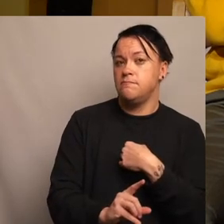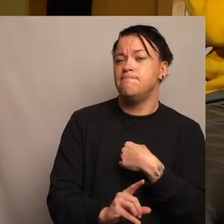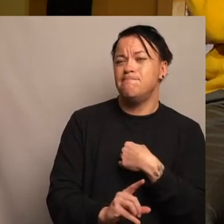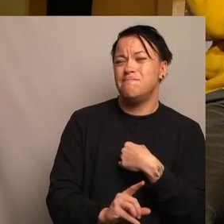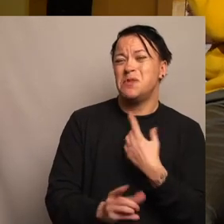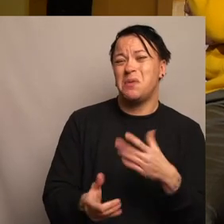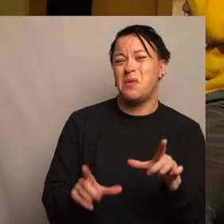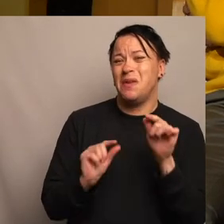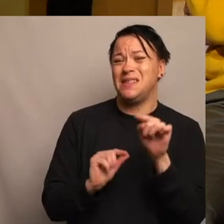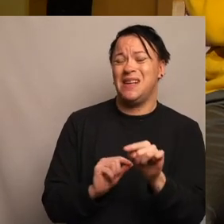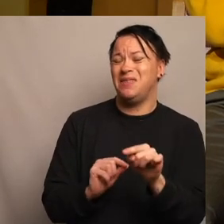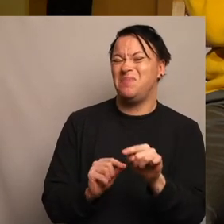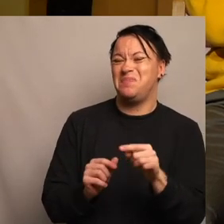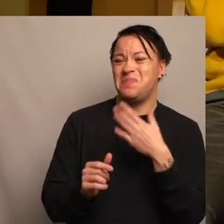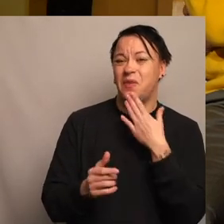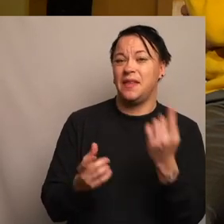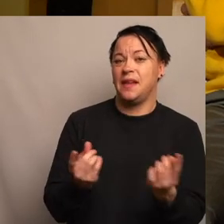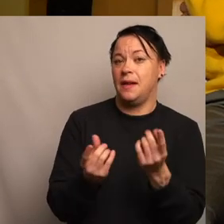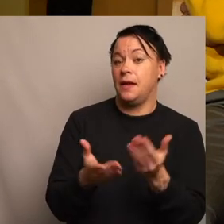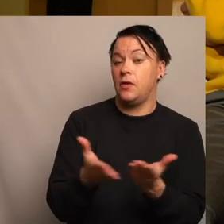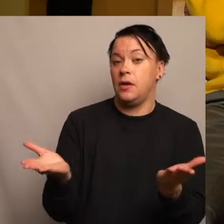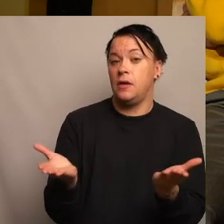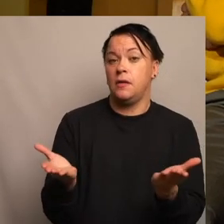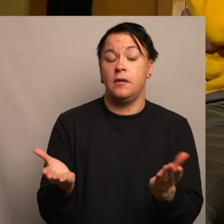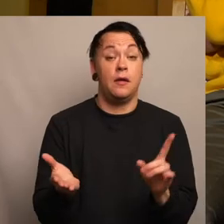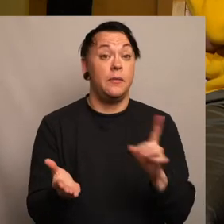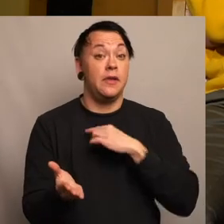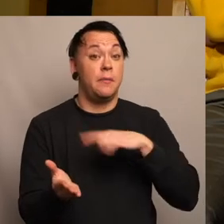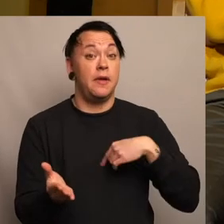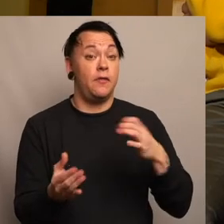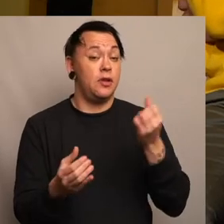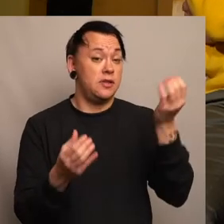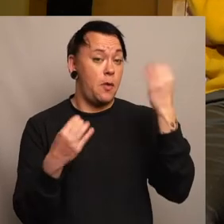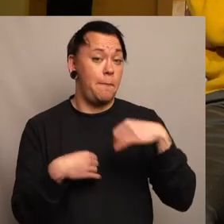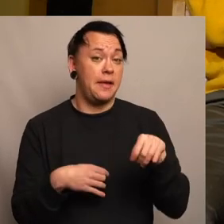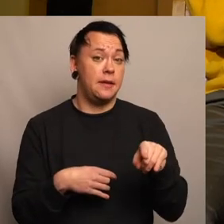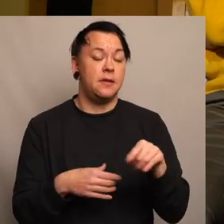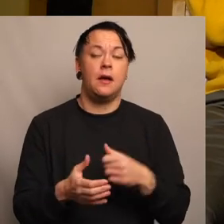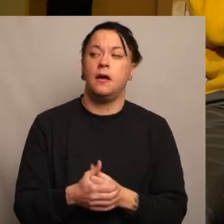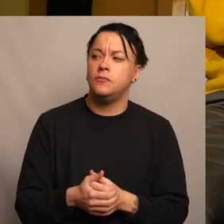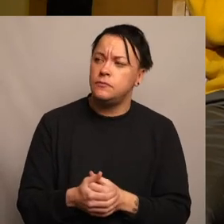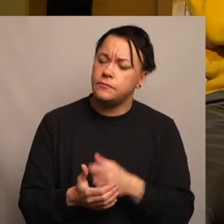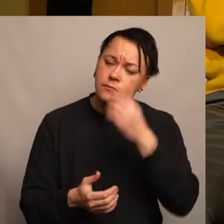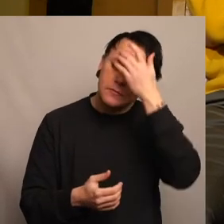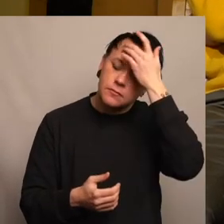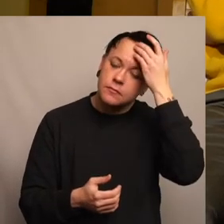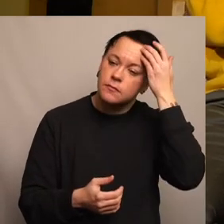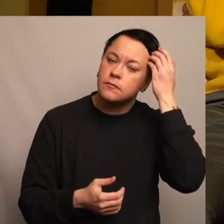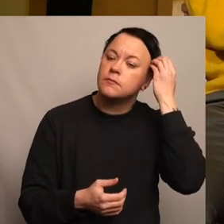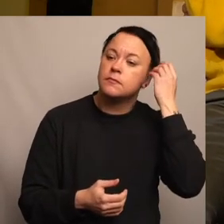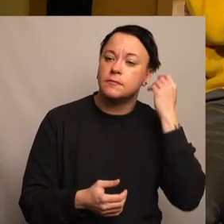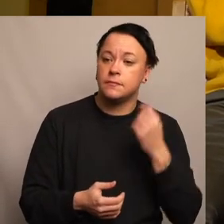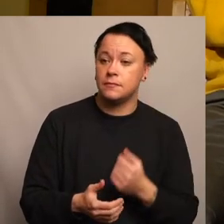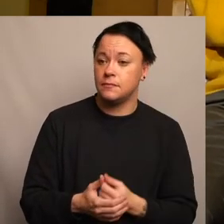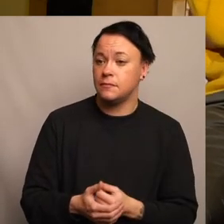It's really... My next question is, like, is there something we can learn? Learning? Yeah. Ah, about learning, I think... Because for me, what